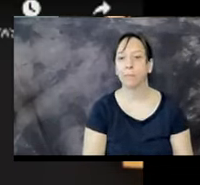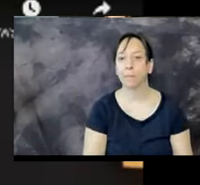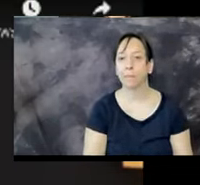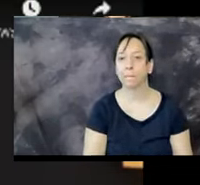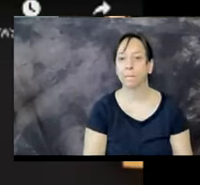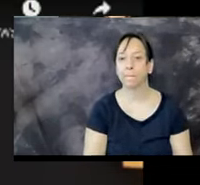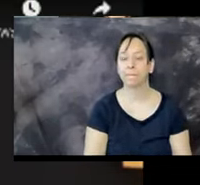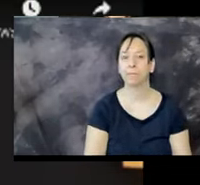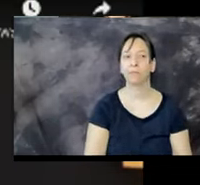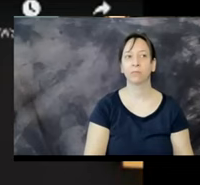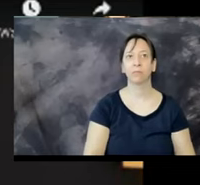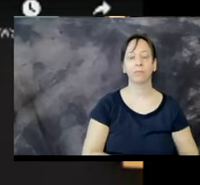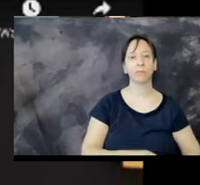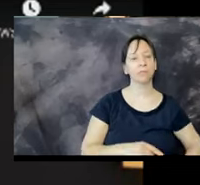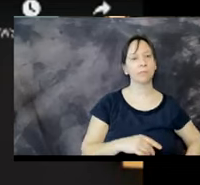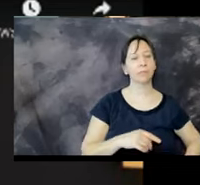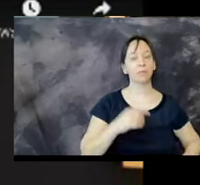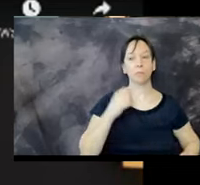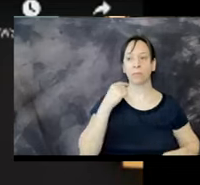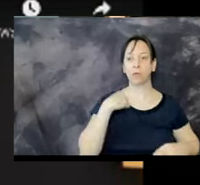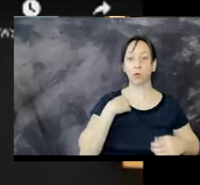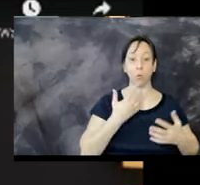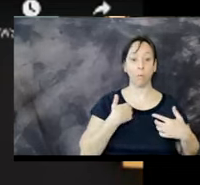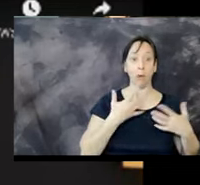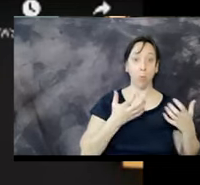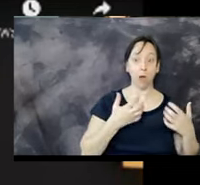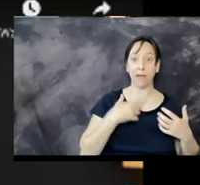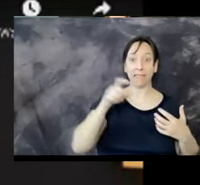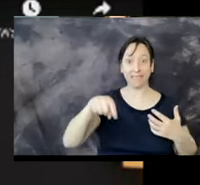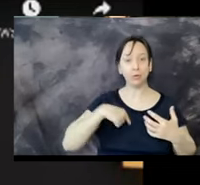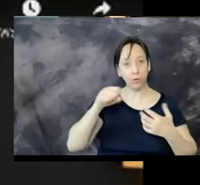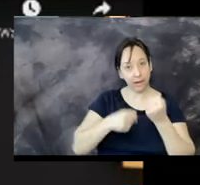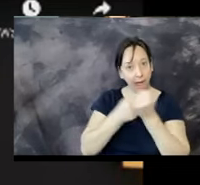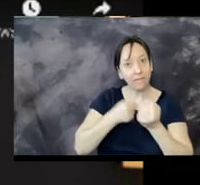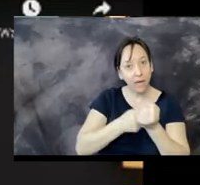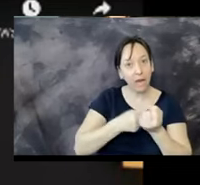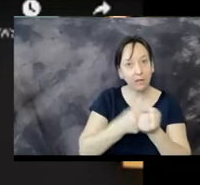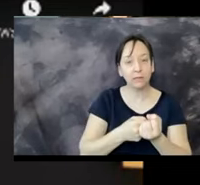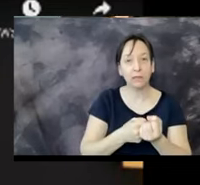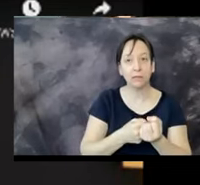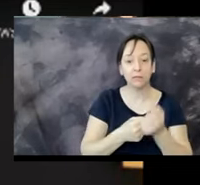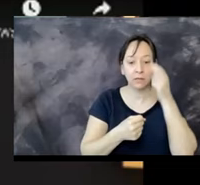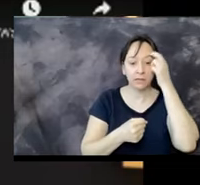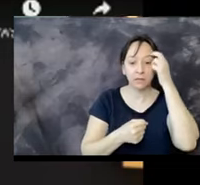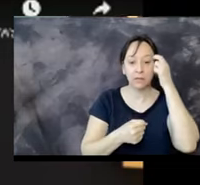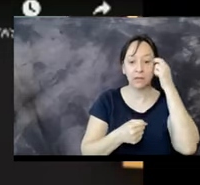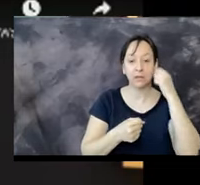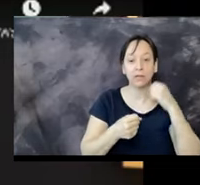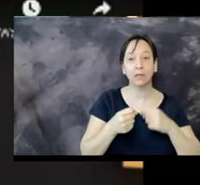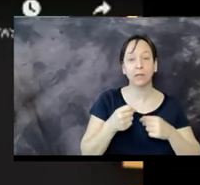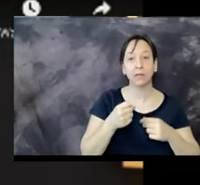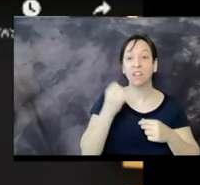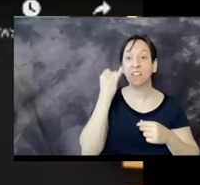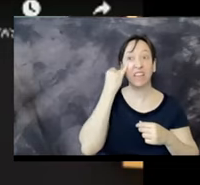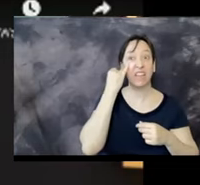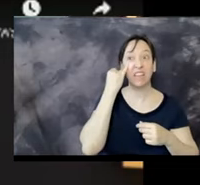You can advocate for what your wants and needs are. And if they're not listening, you can always ask someone